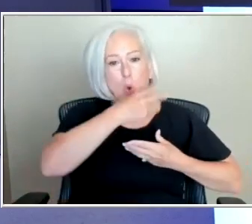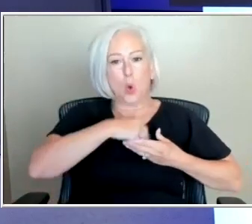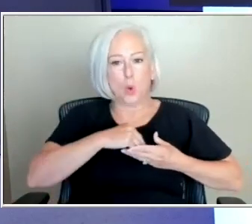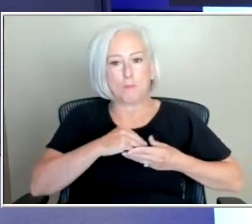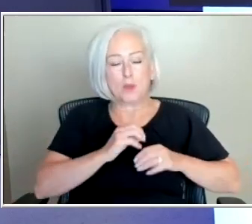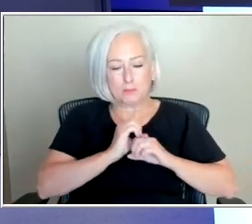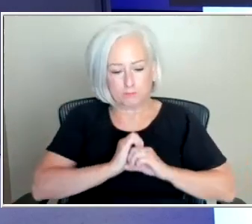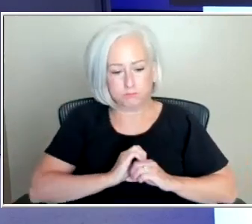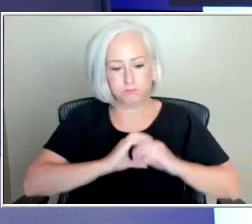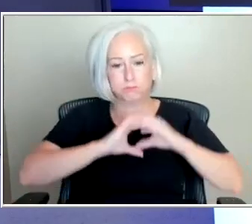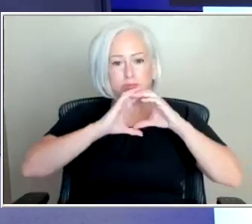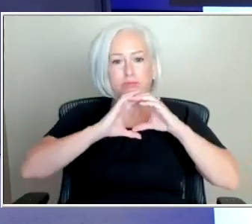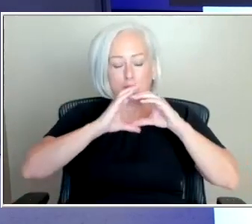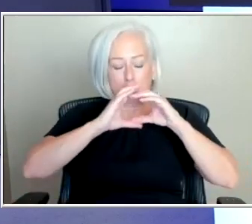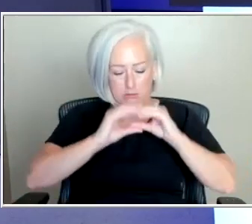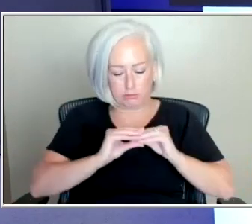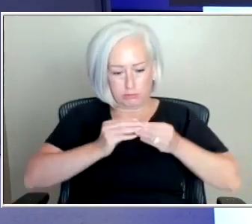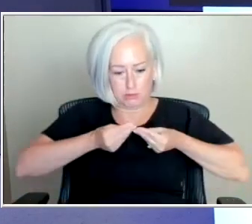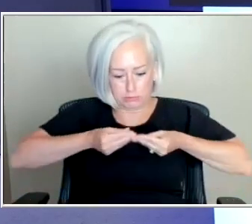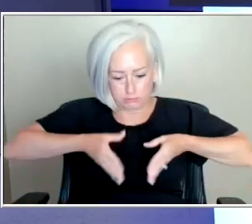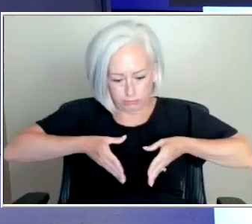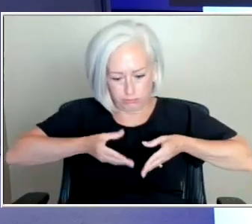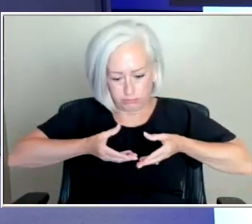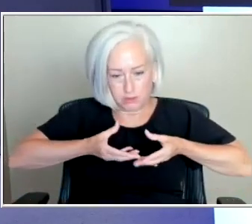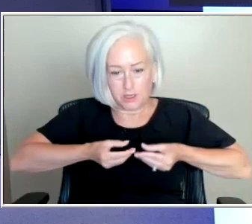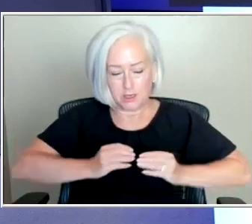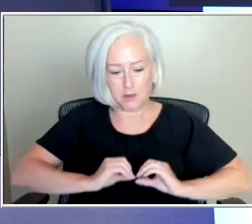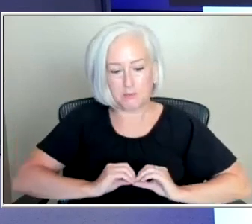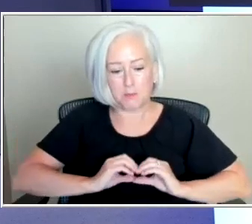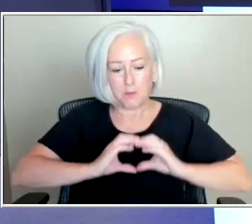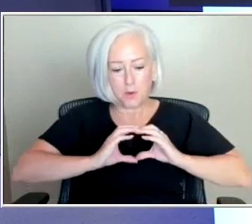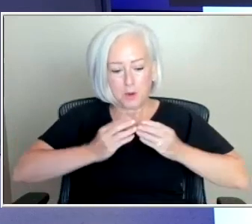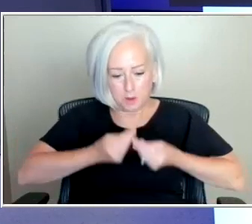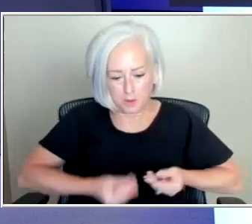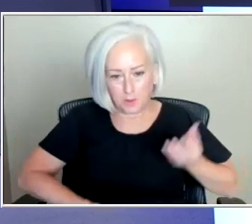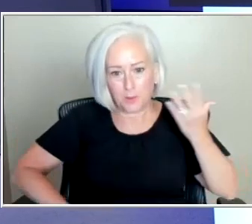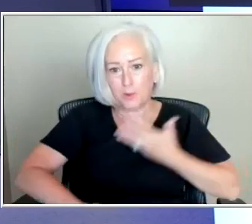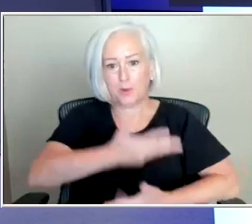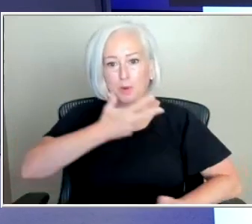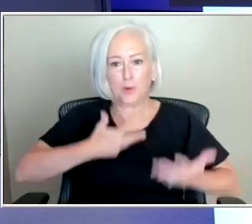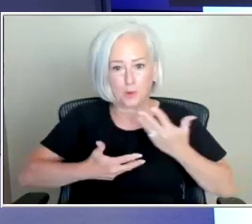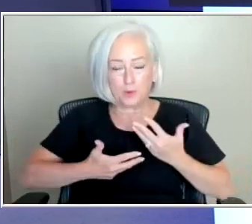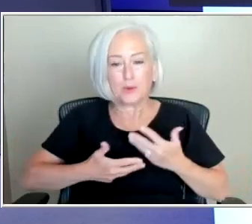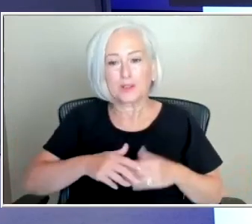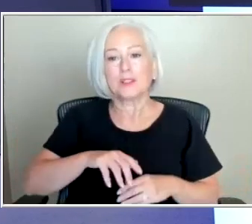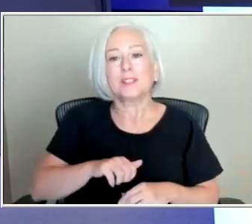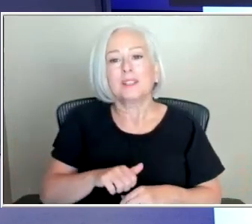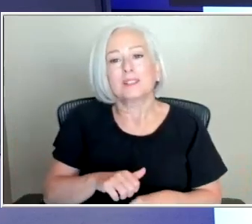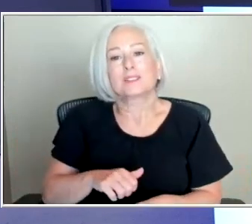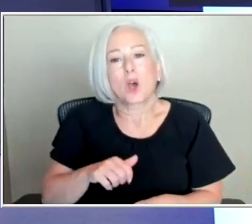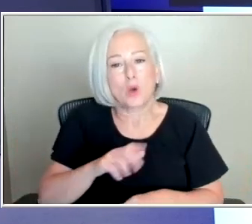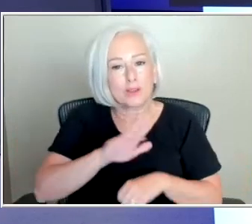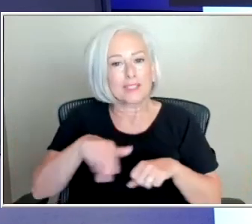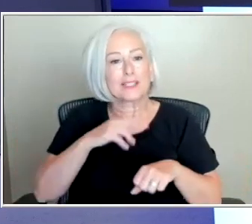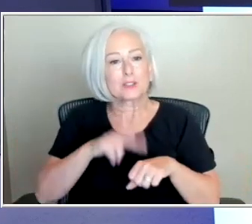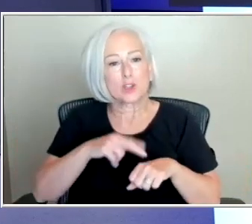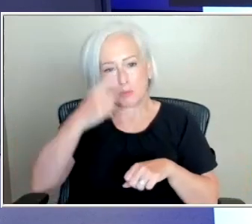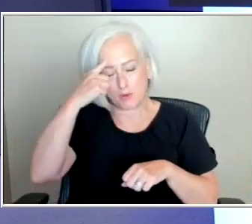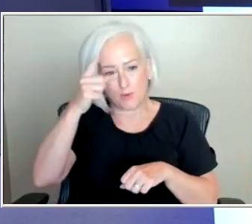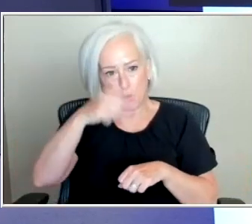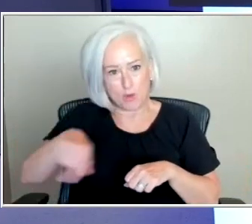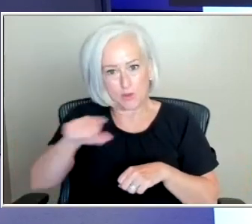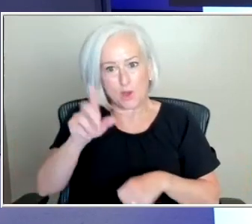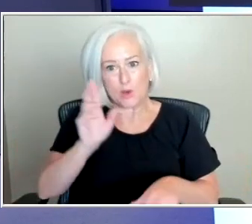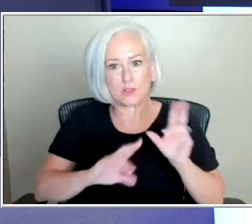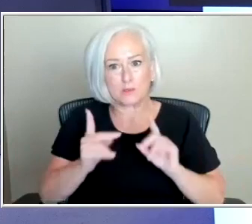he's our cardiologist. Right. He's in the procedure room with you. I said, is that normal that they come along with you? And you said, actually, it is. And tell us why. That they come along. That they